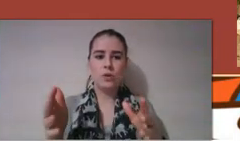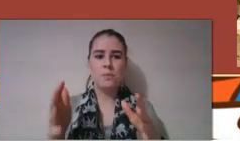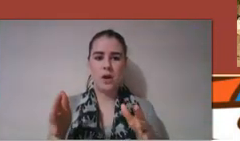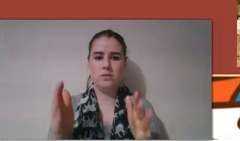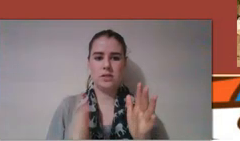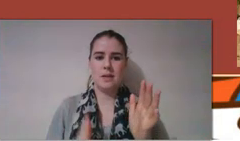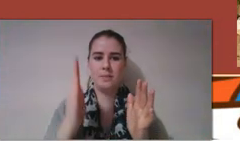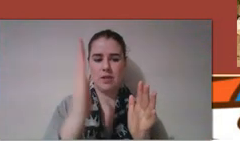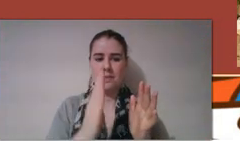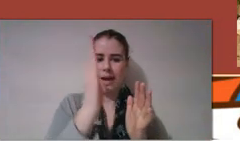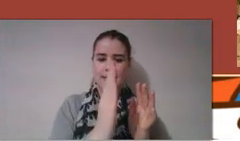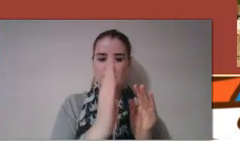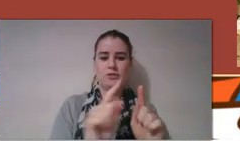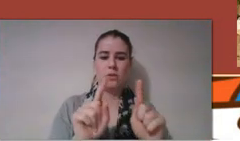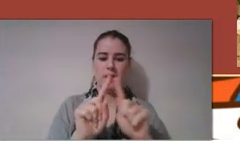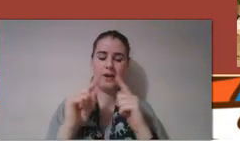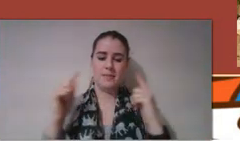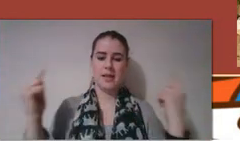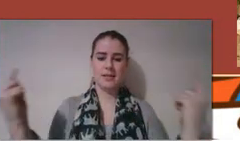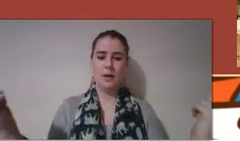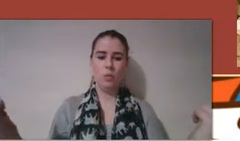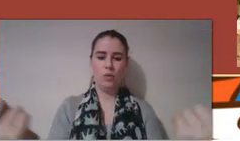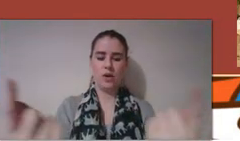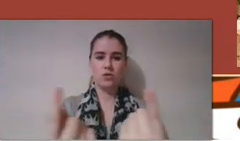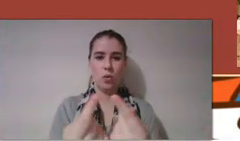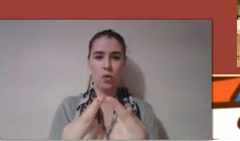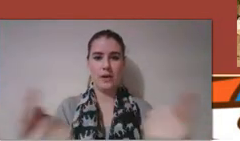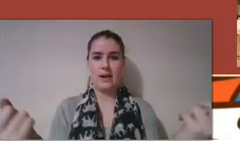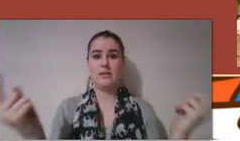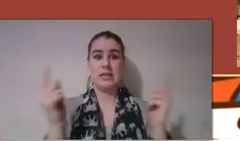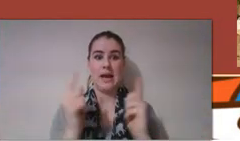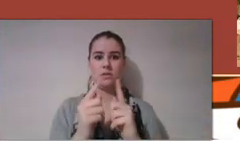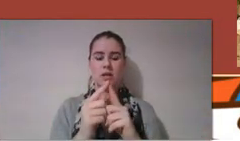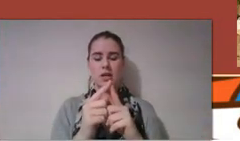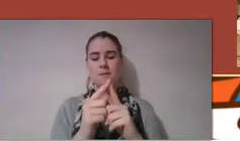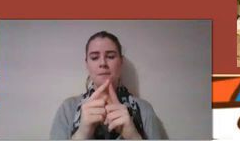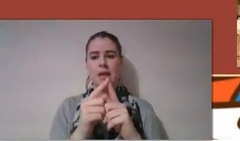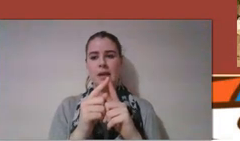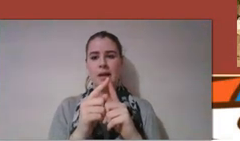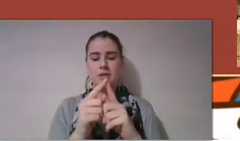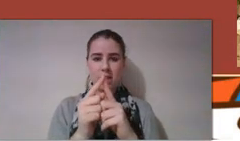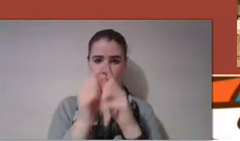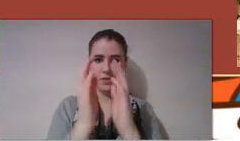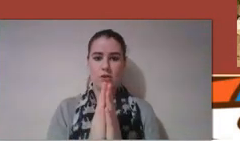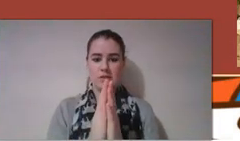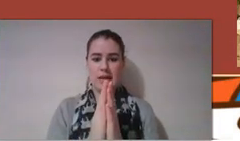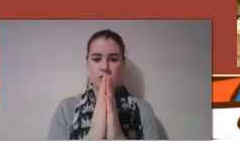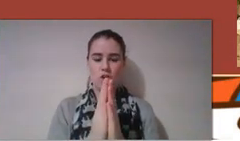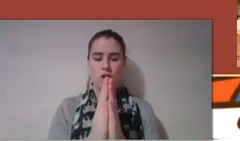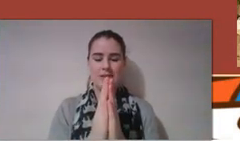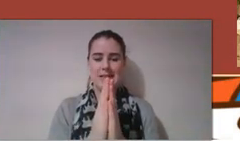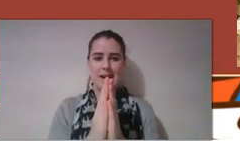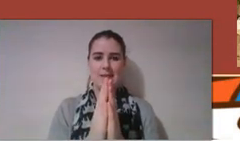then the wooden posts are then put up and added to form that frame. So that's that wall that goes all the way around the outside. Now, to make sure that those